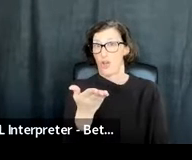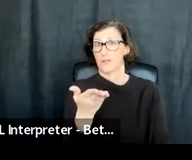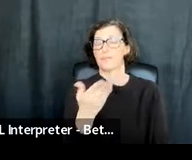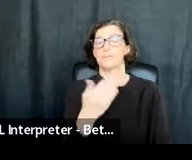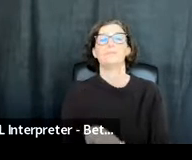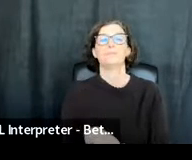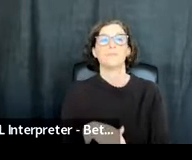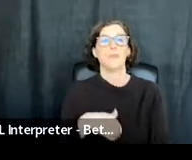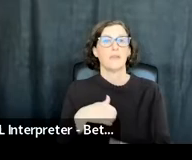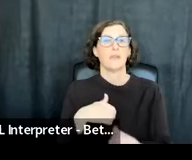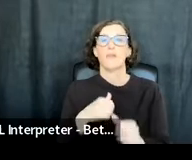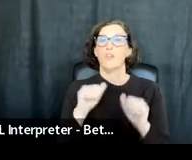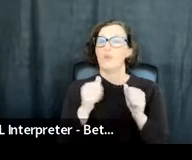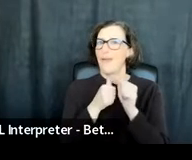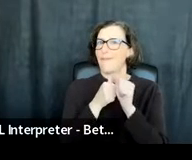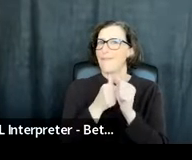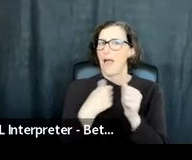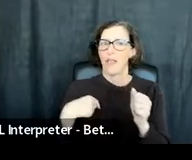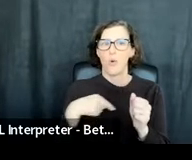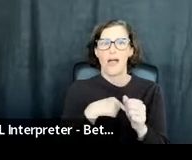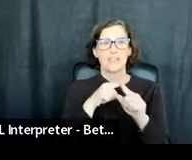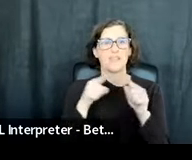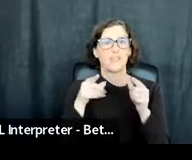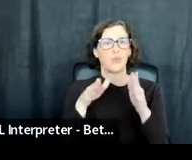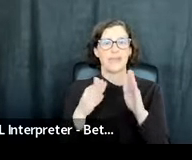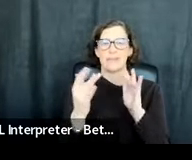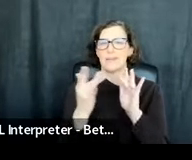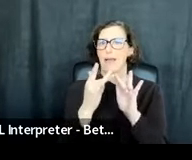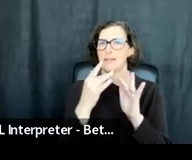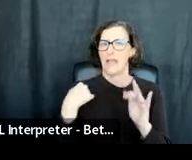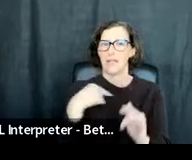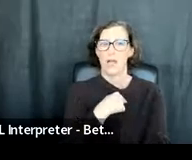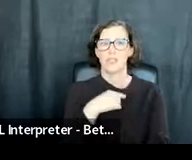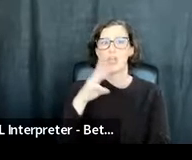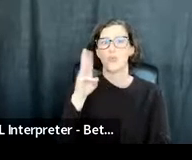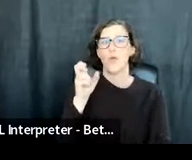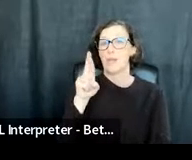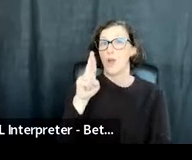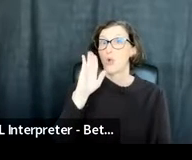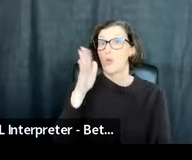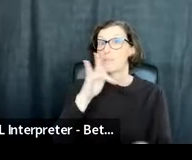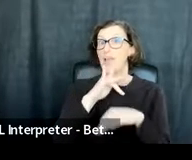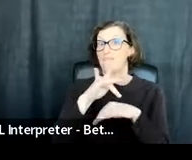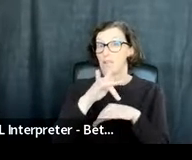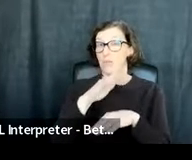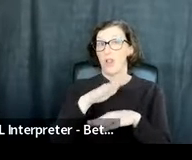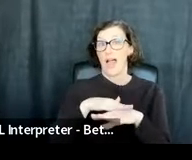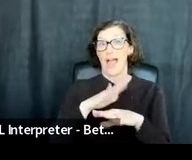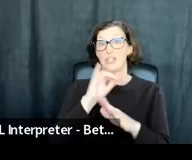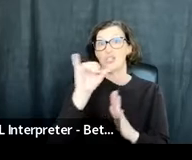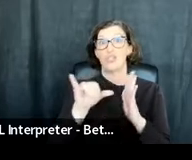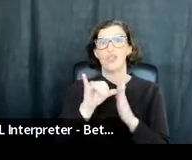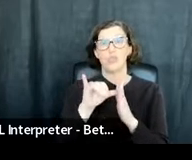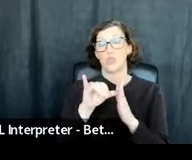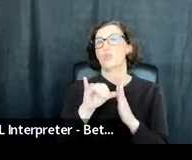and follow us. Different ways to stay in touch. The webinar will be available through our YouTube